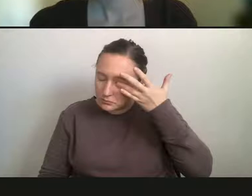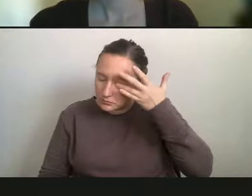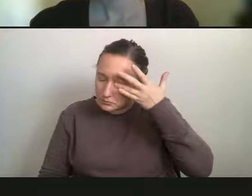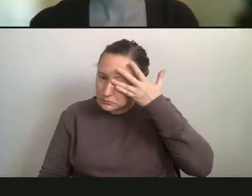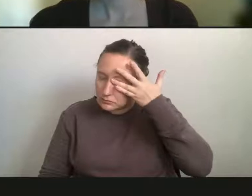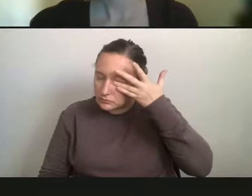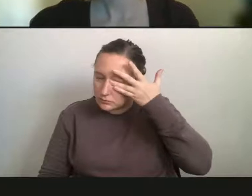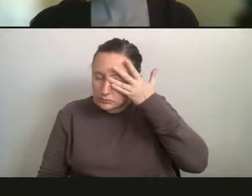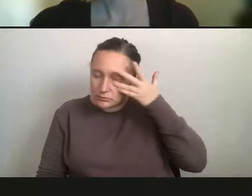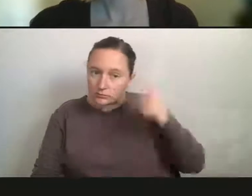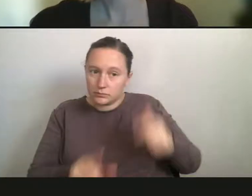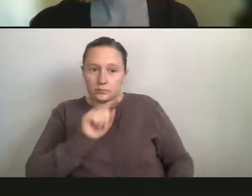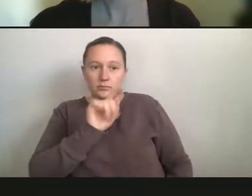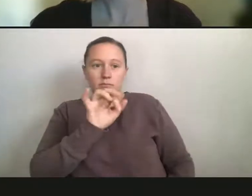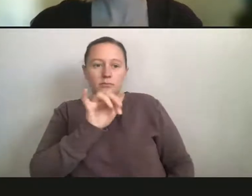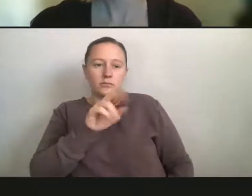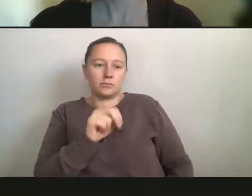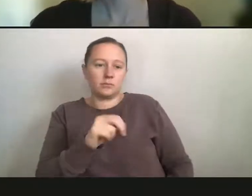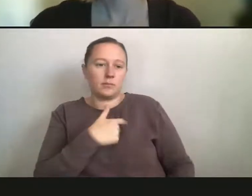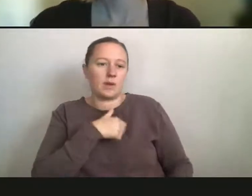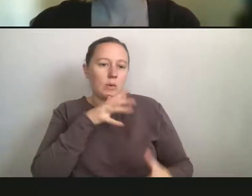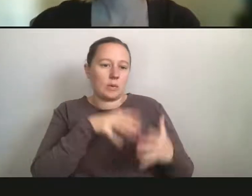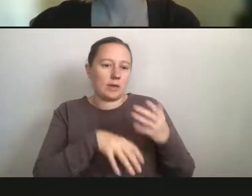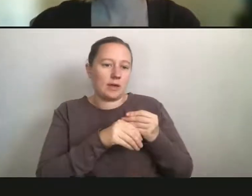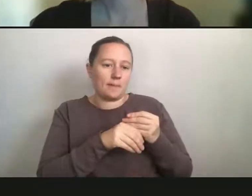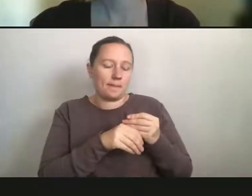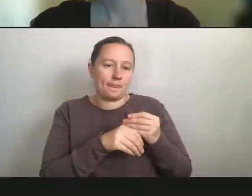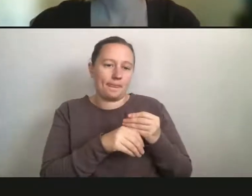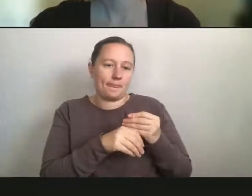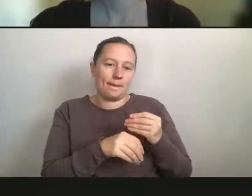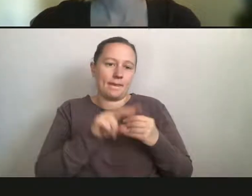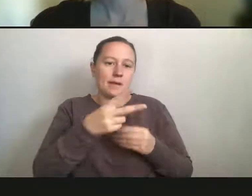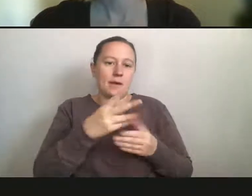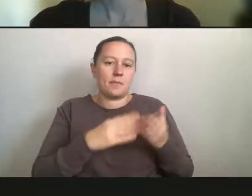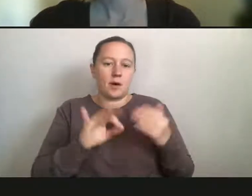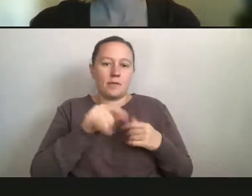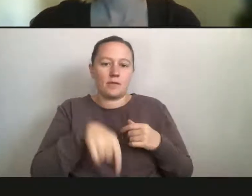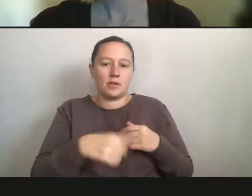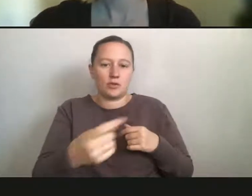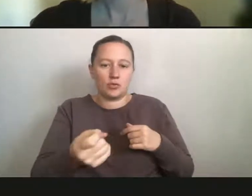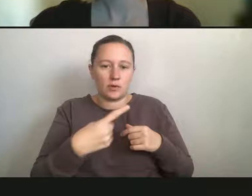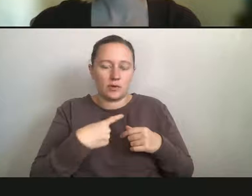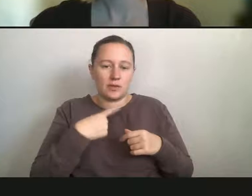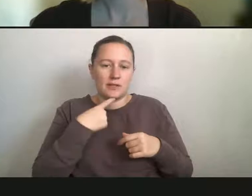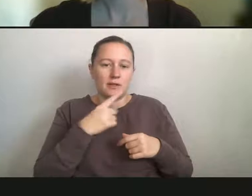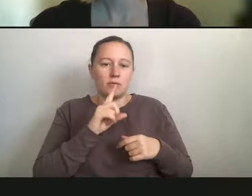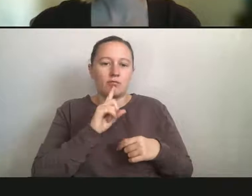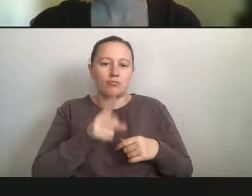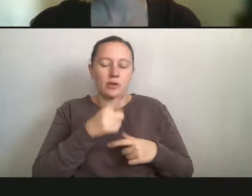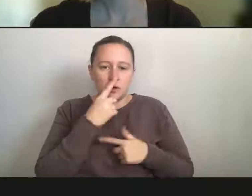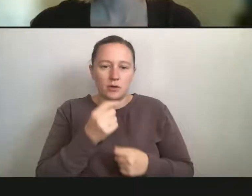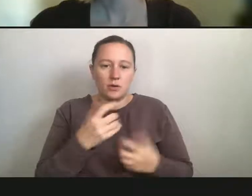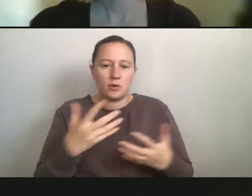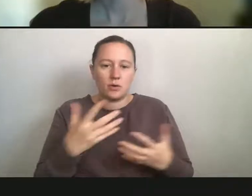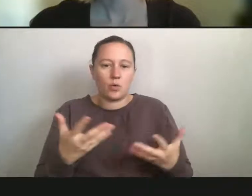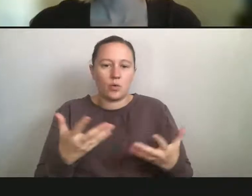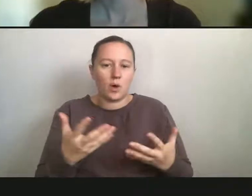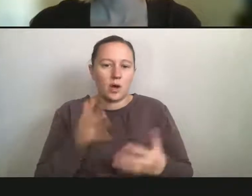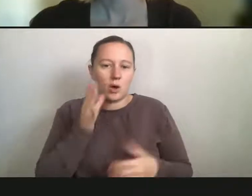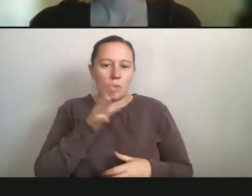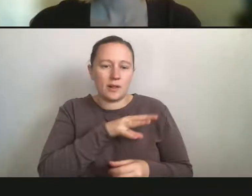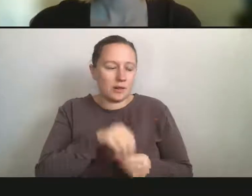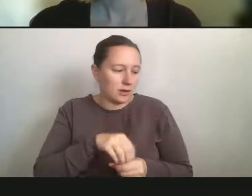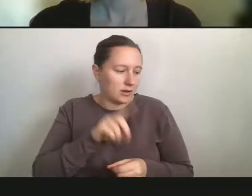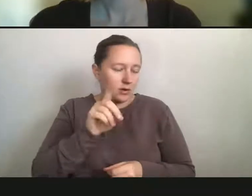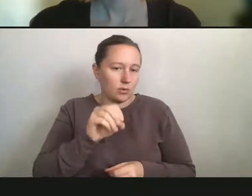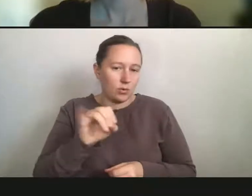Yeah, I would just add really quickly to that also, I think there's a second part of this question that's actually a pretty interesting one about whether we would include